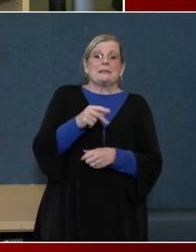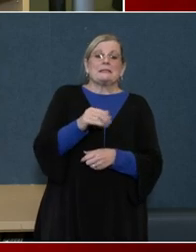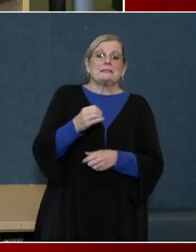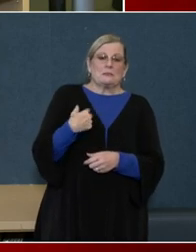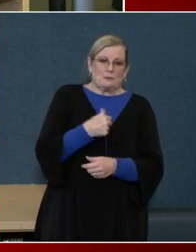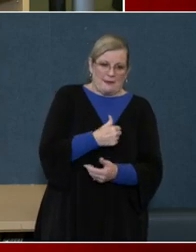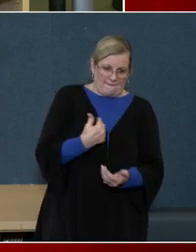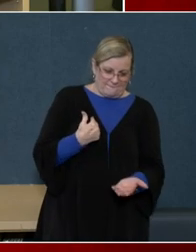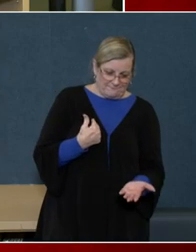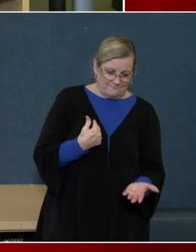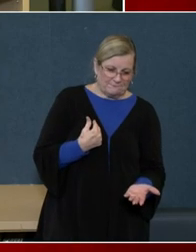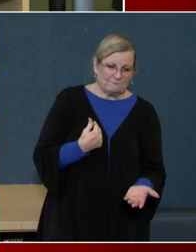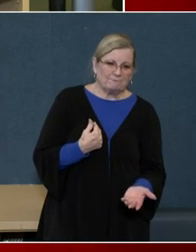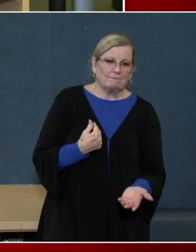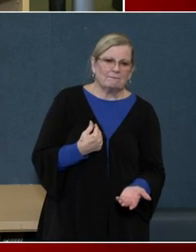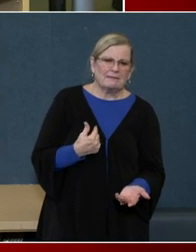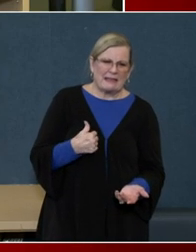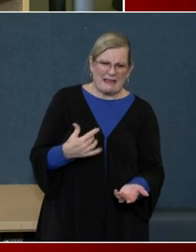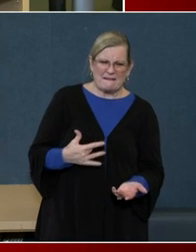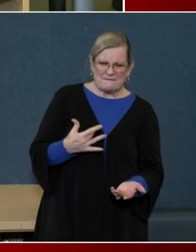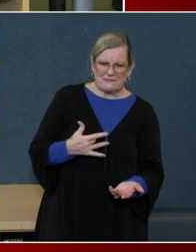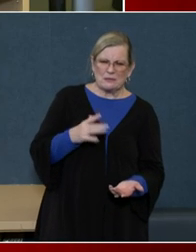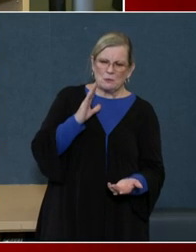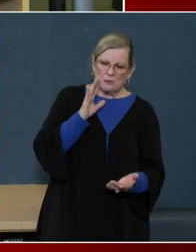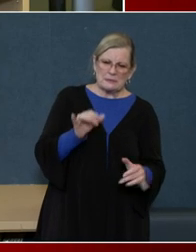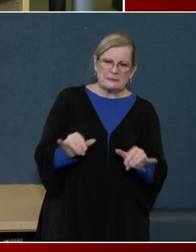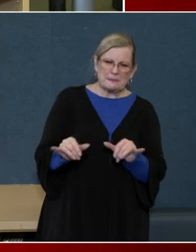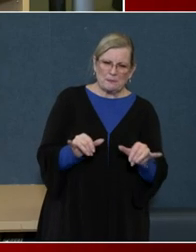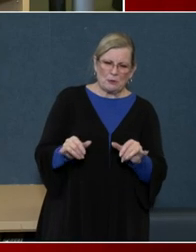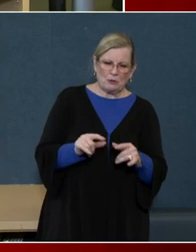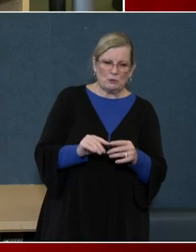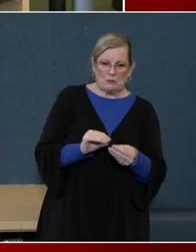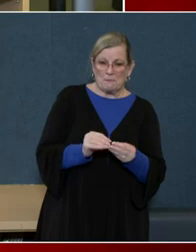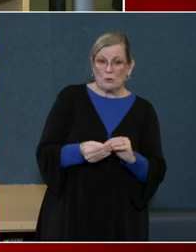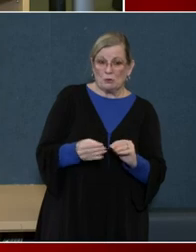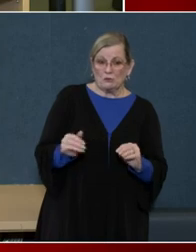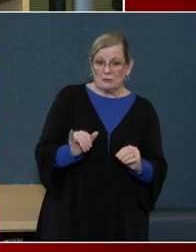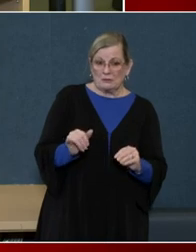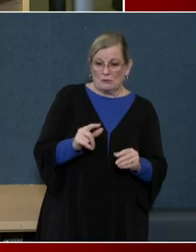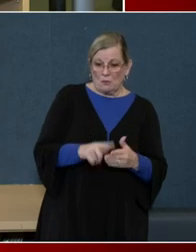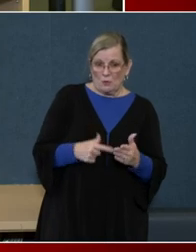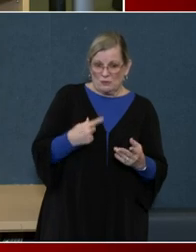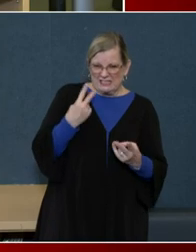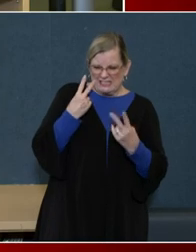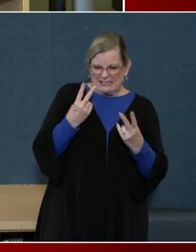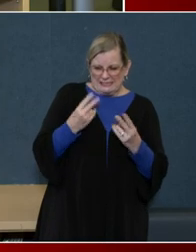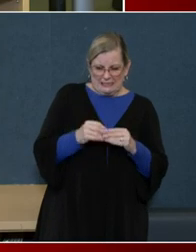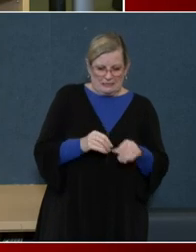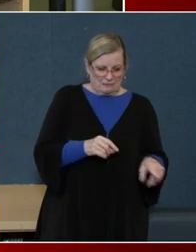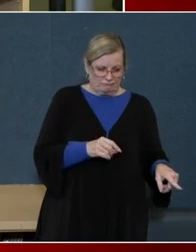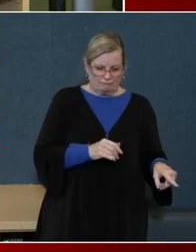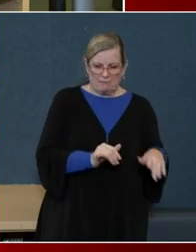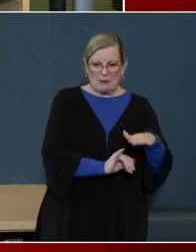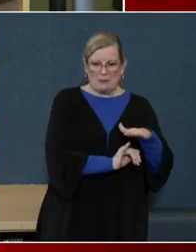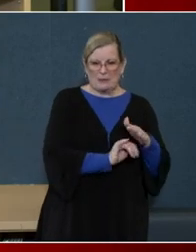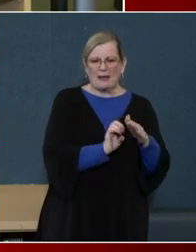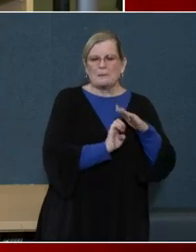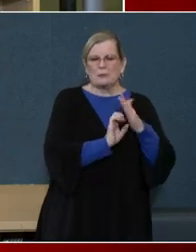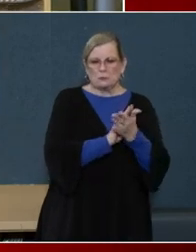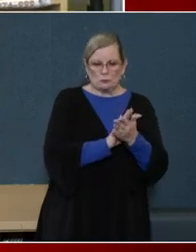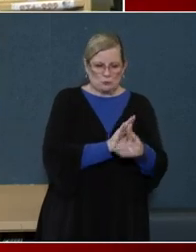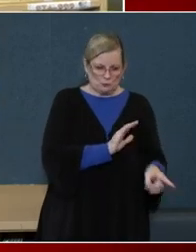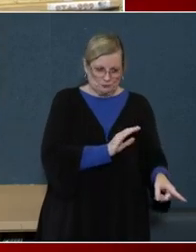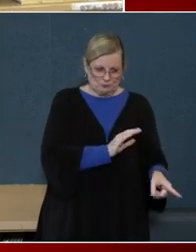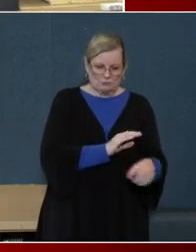anticipate we'll see similar numbers compared to what we're seeing at the elementary level in terms of our capacity. Before we get off that